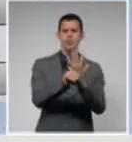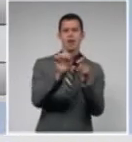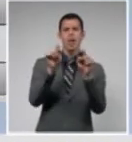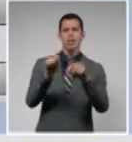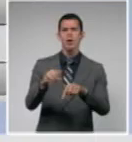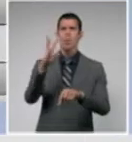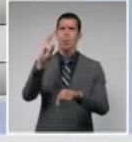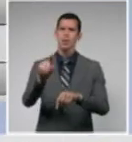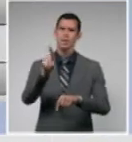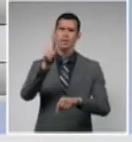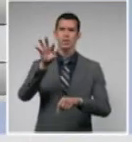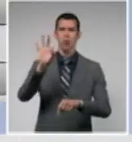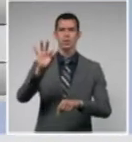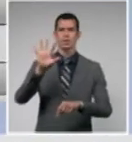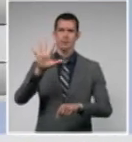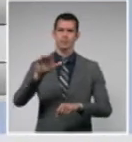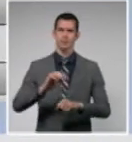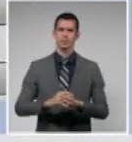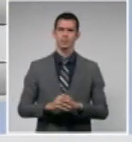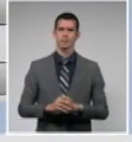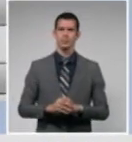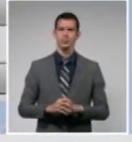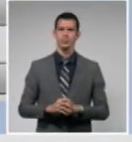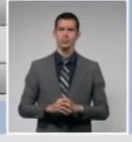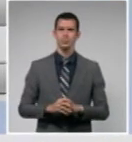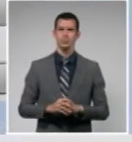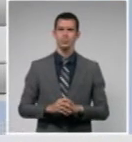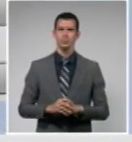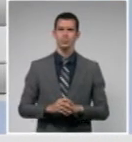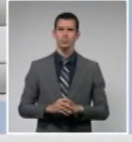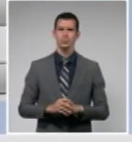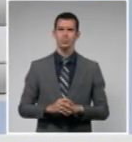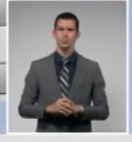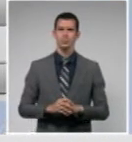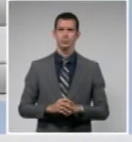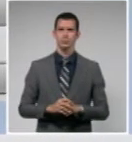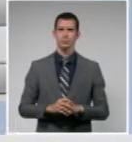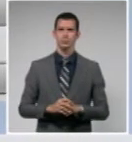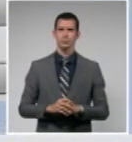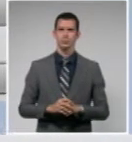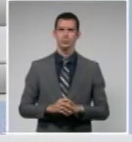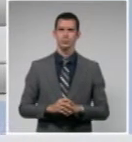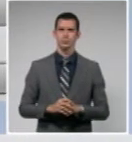in the same 185 countries. Yesterday,